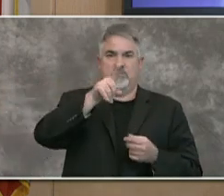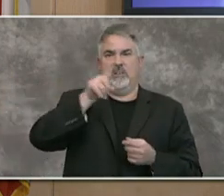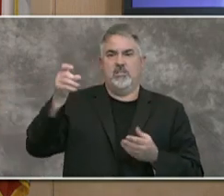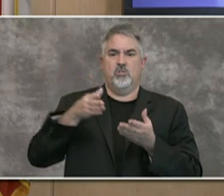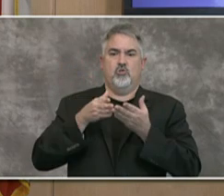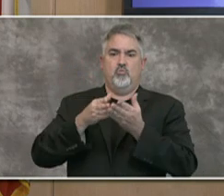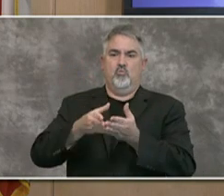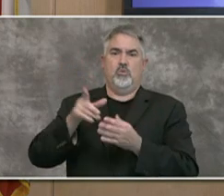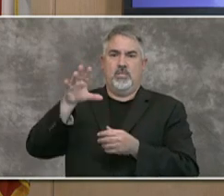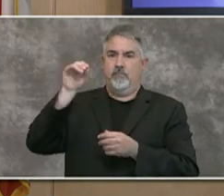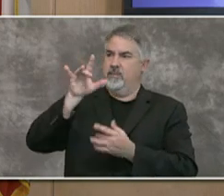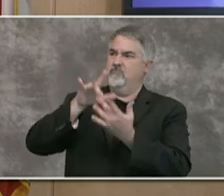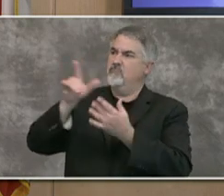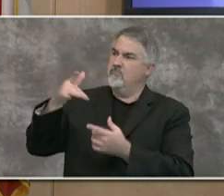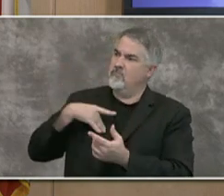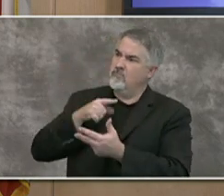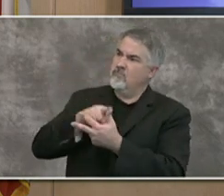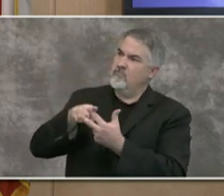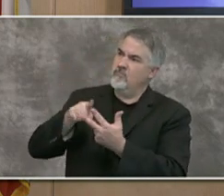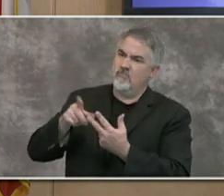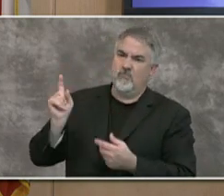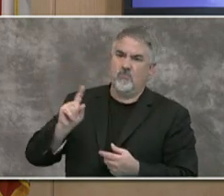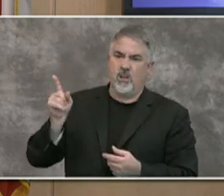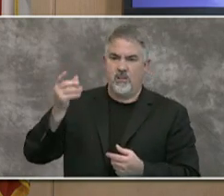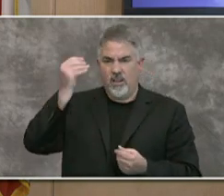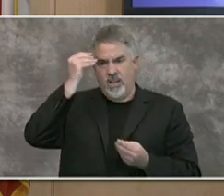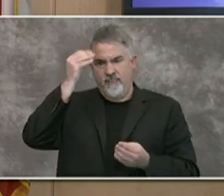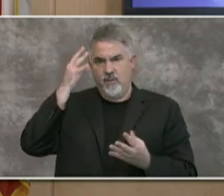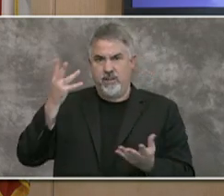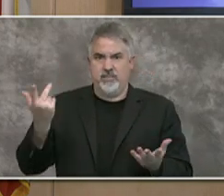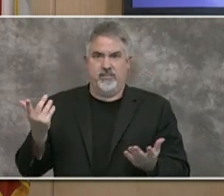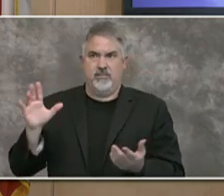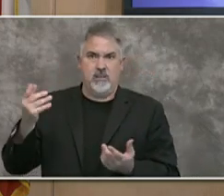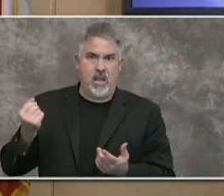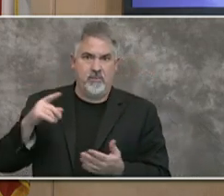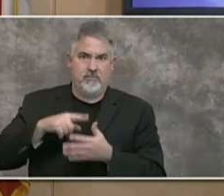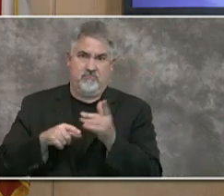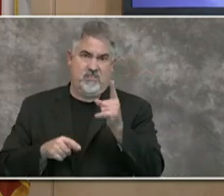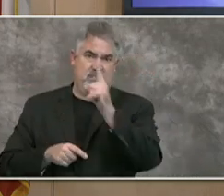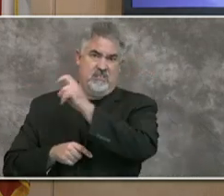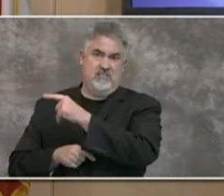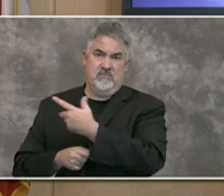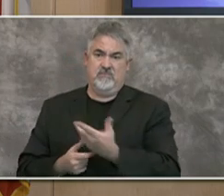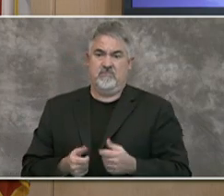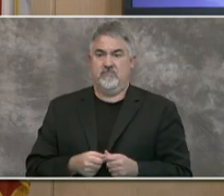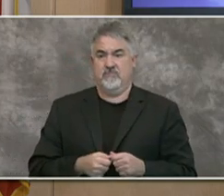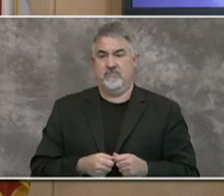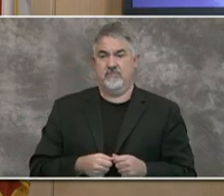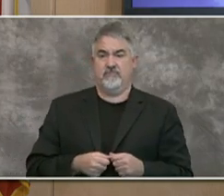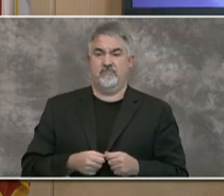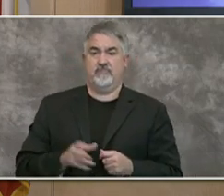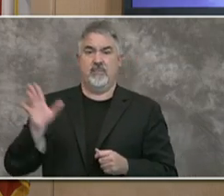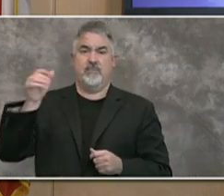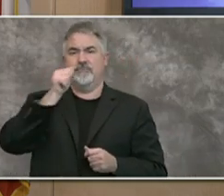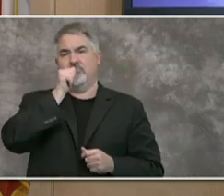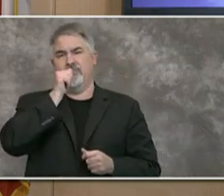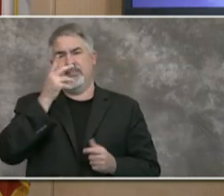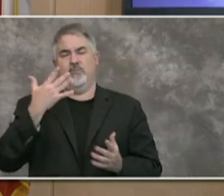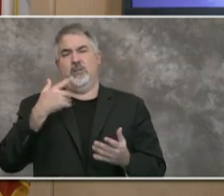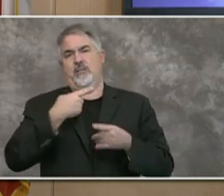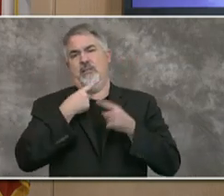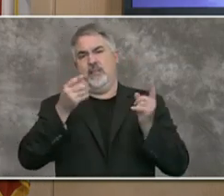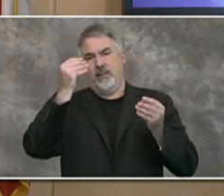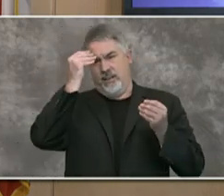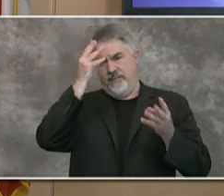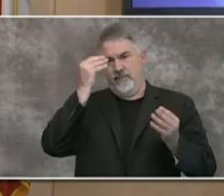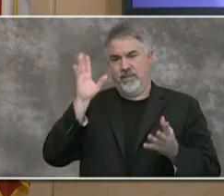cases that have privacy rights, frankly, and the details of those really are not germane